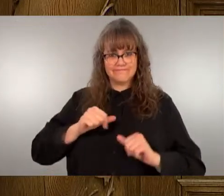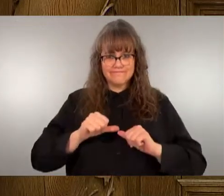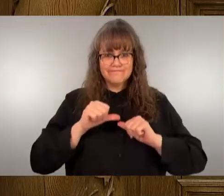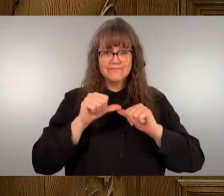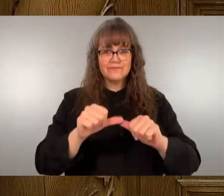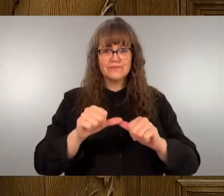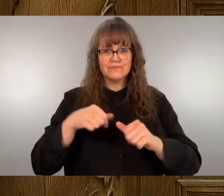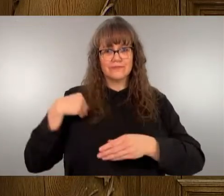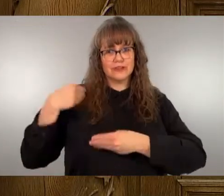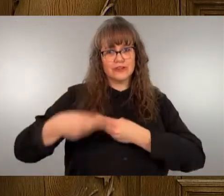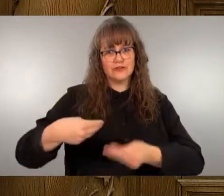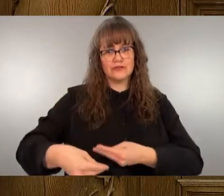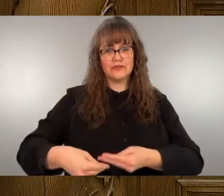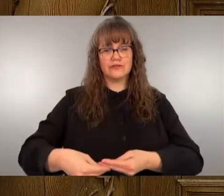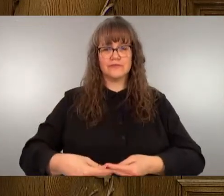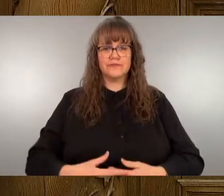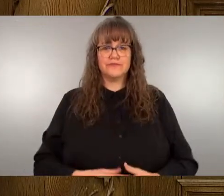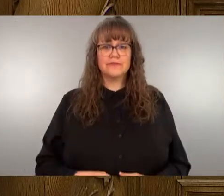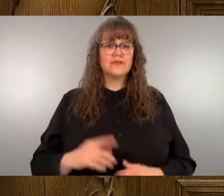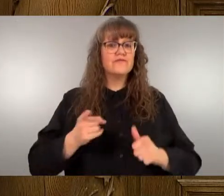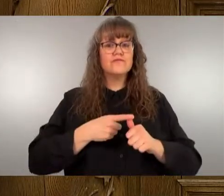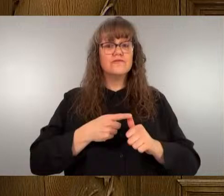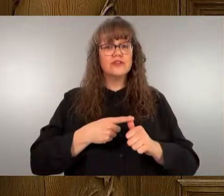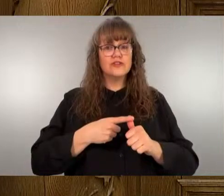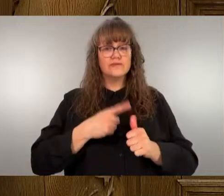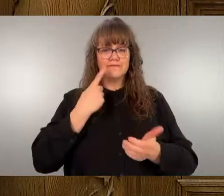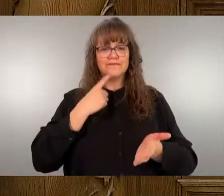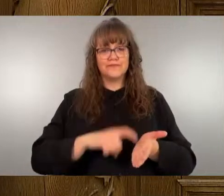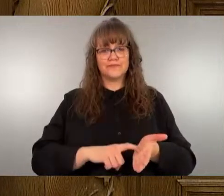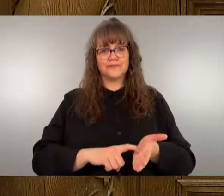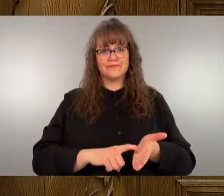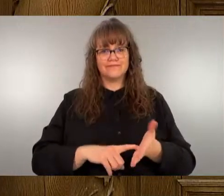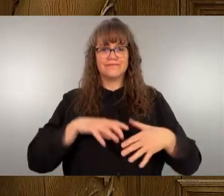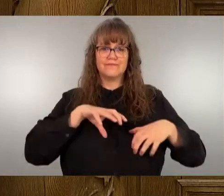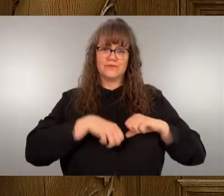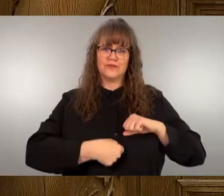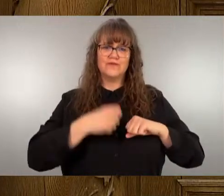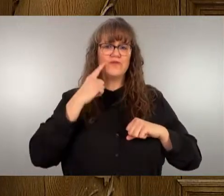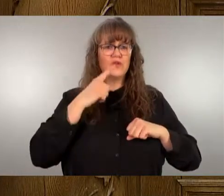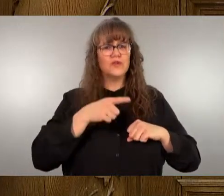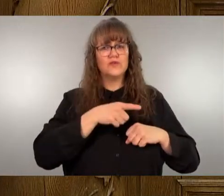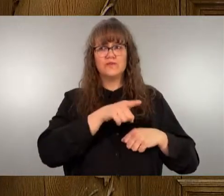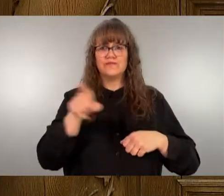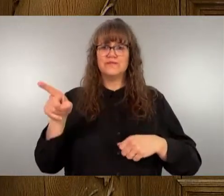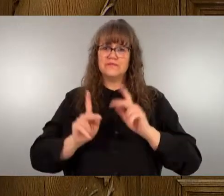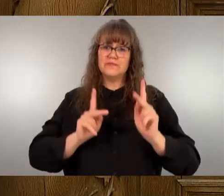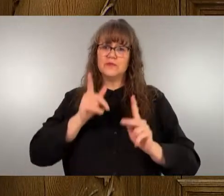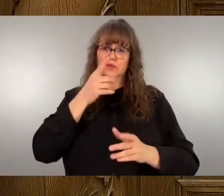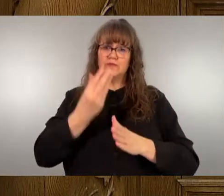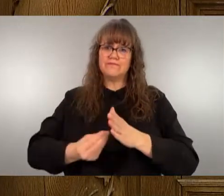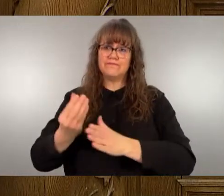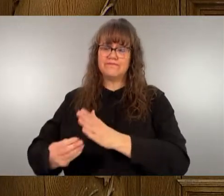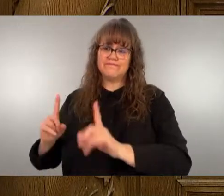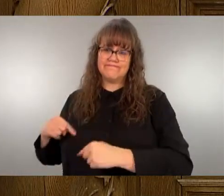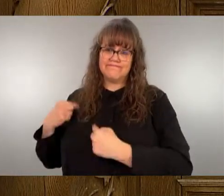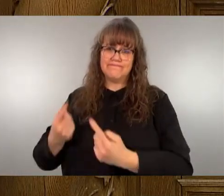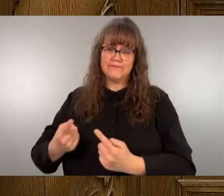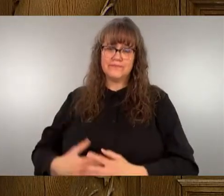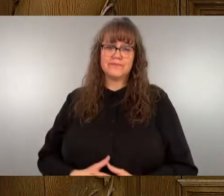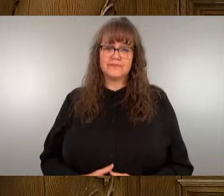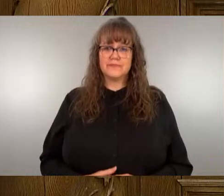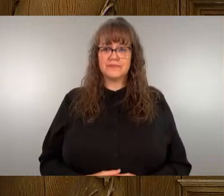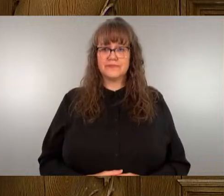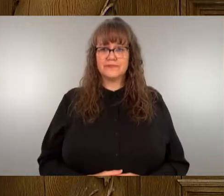year. We mourn Iona Caponolo, British Columbia's 27th Lieutenant Governor. We mourn